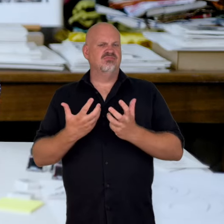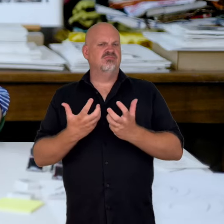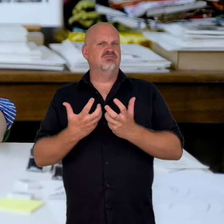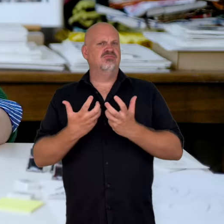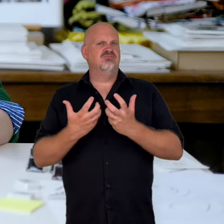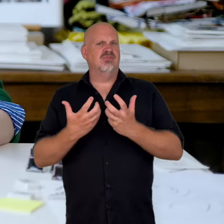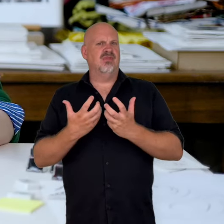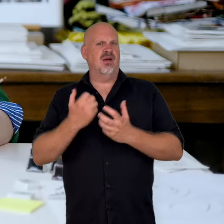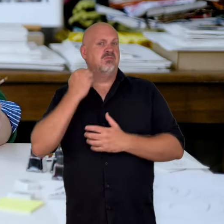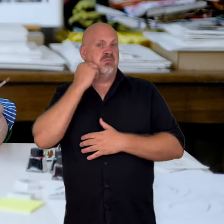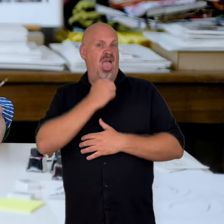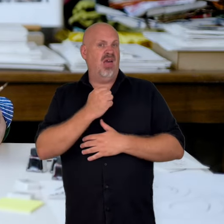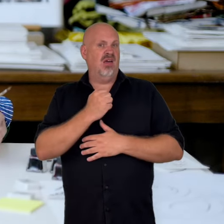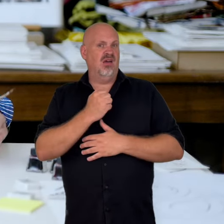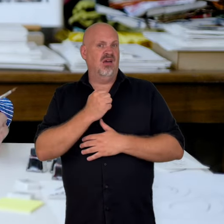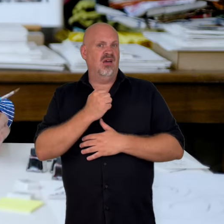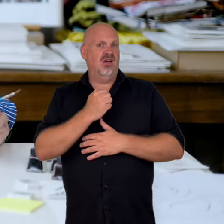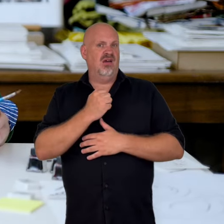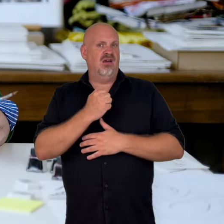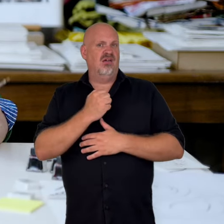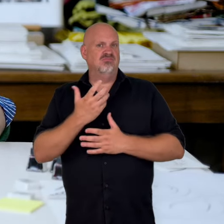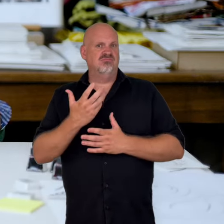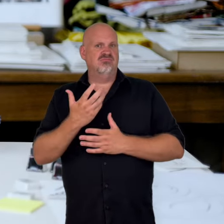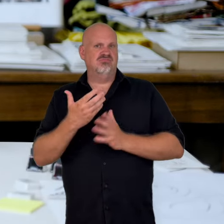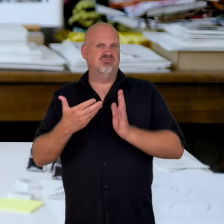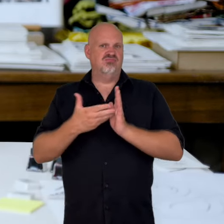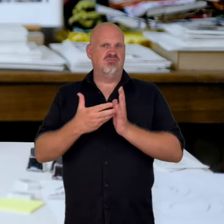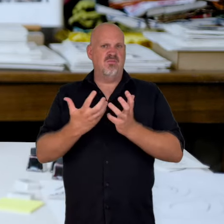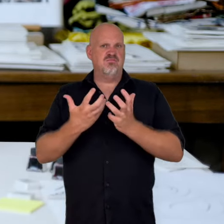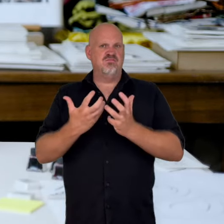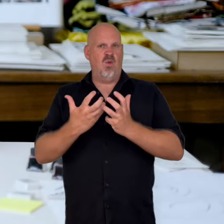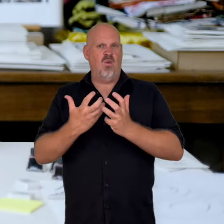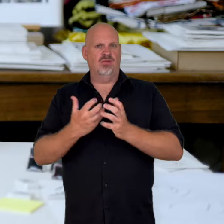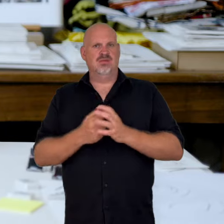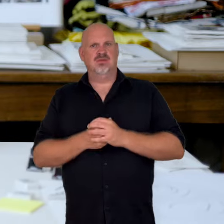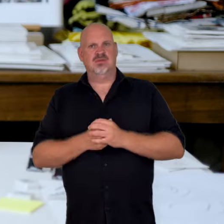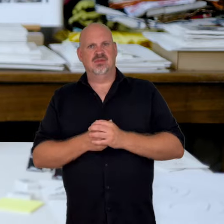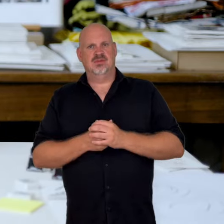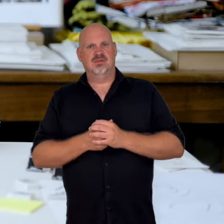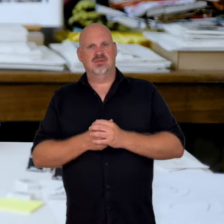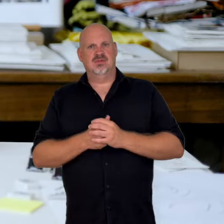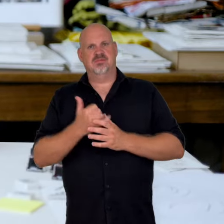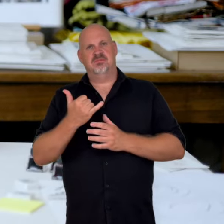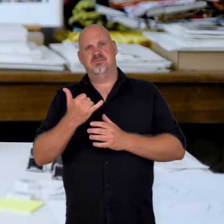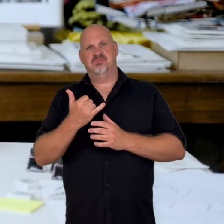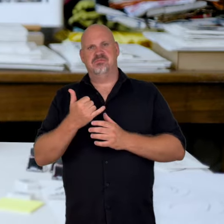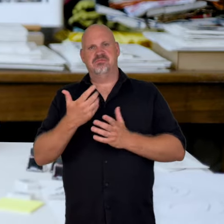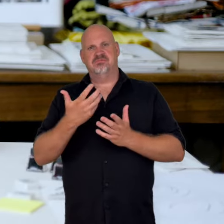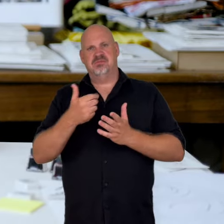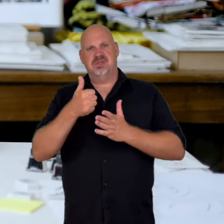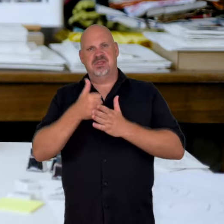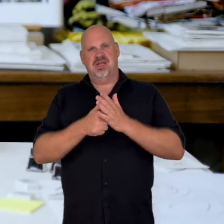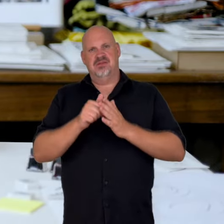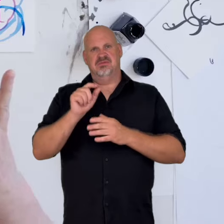as a little bit of an overview of looking at where this Paisley is heading along to, I